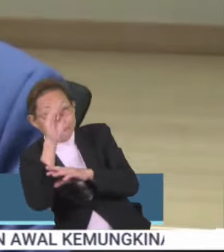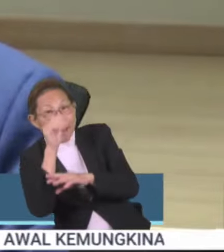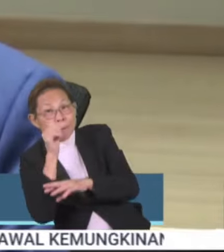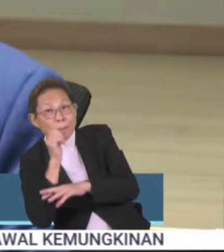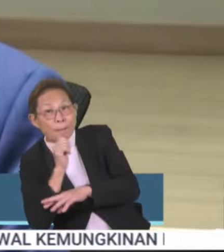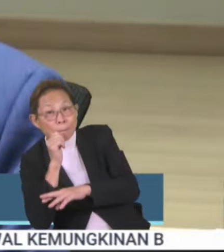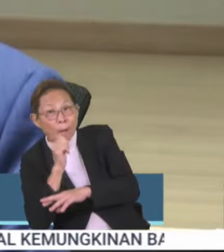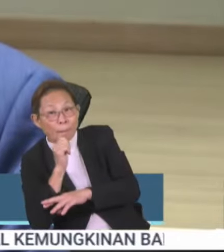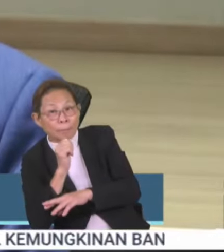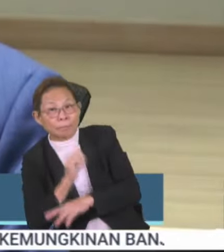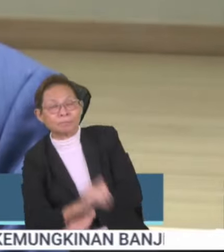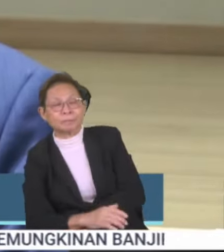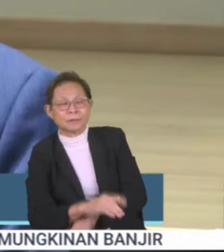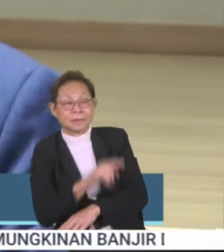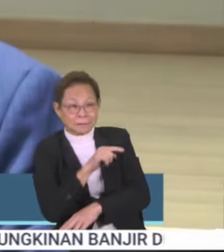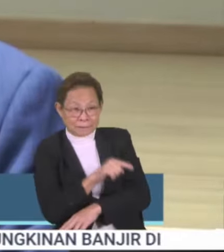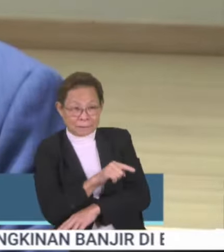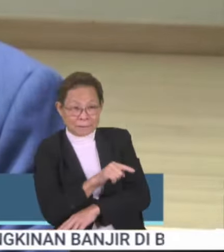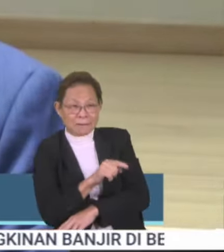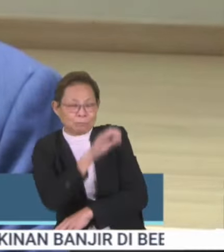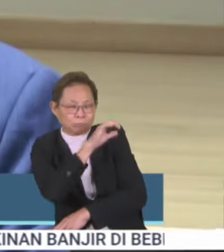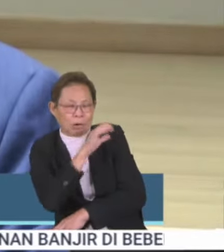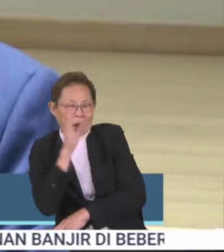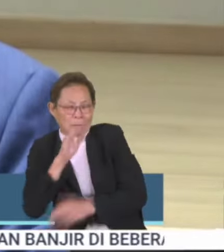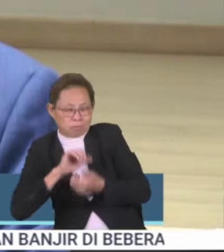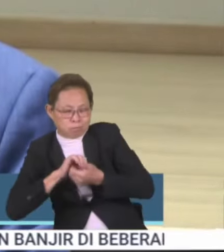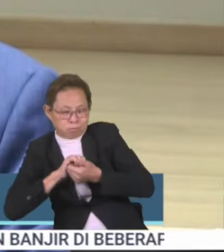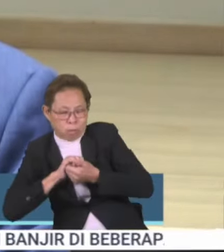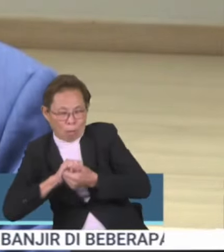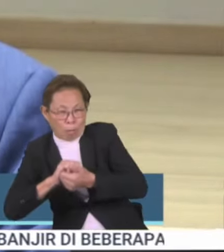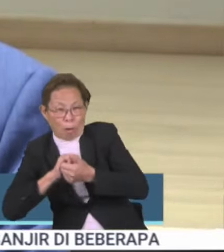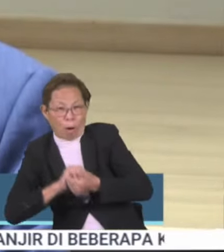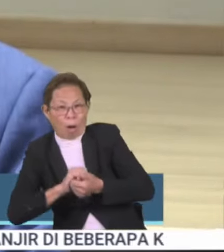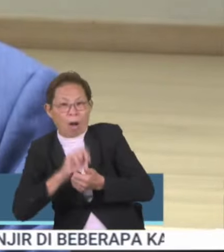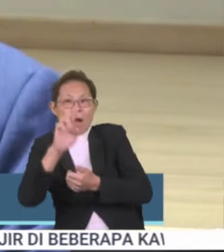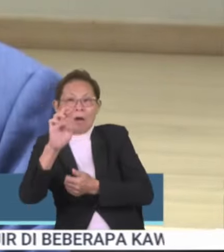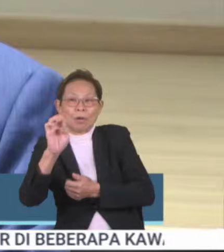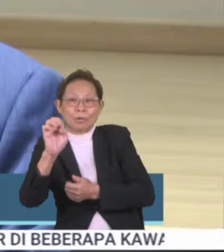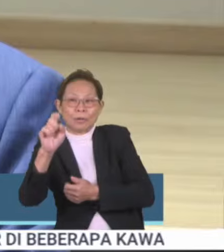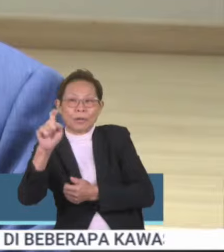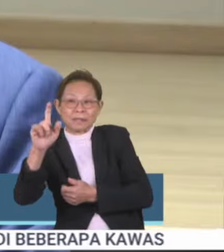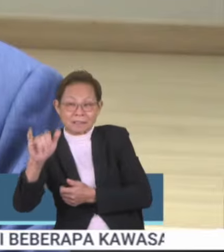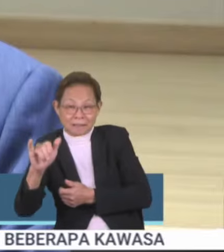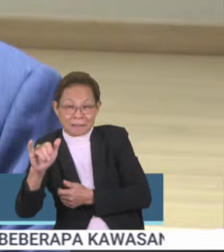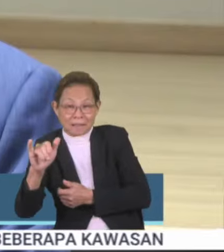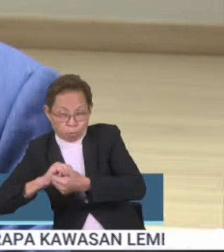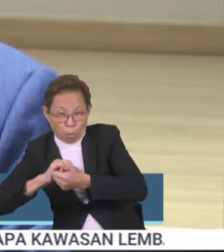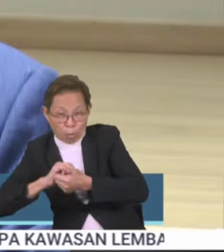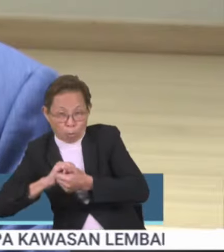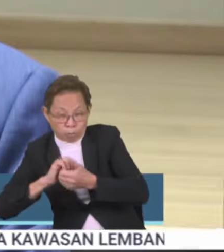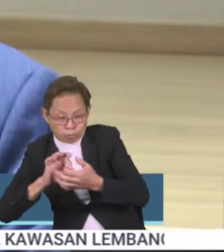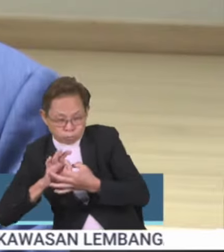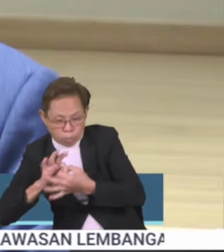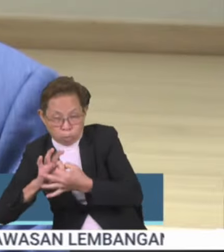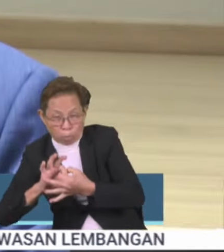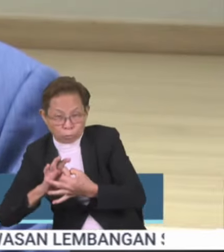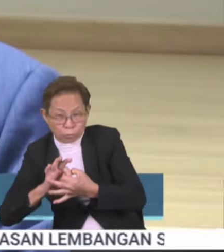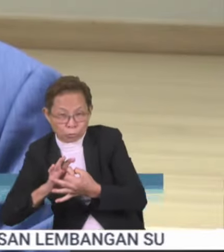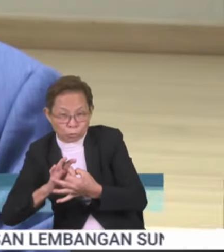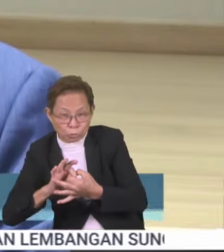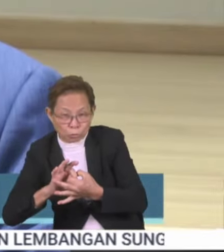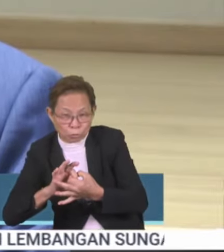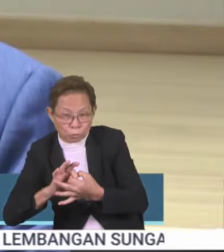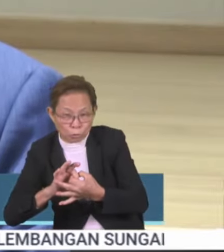He will collaborate closely with Mr. Rexy Manaki to devise a